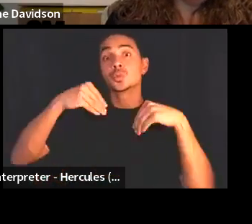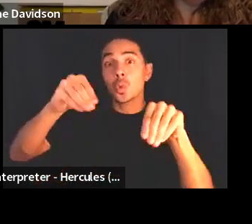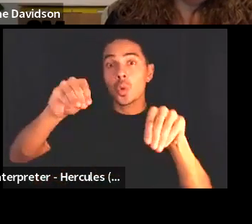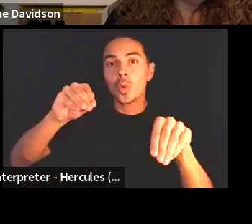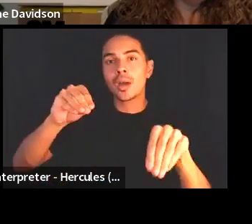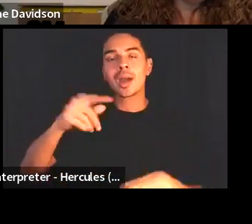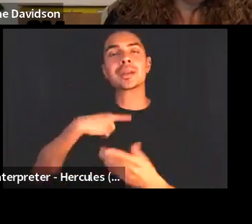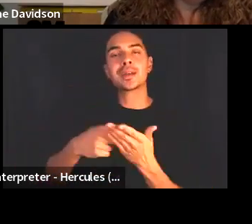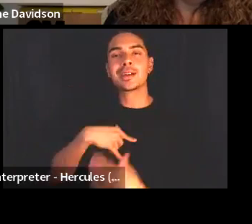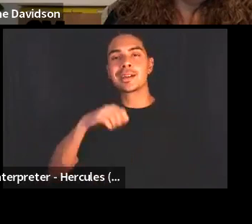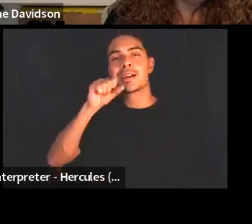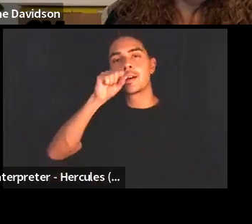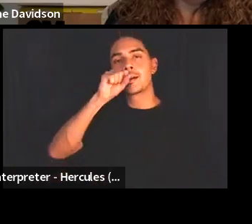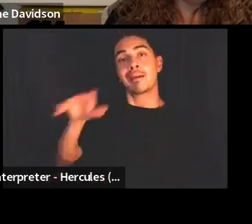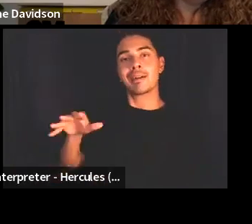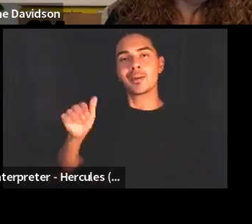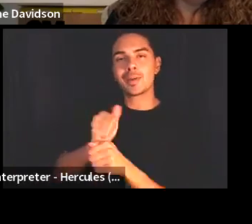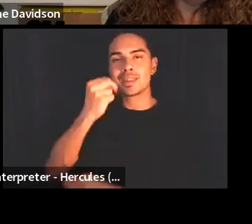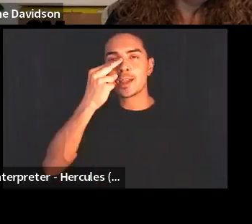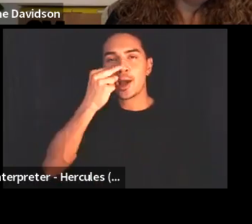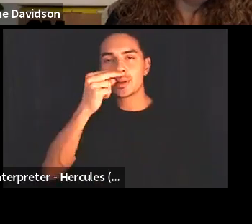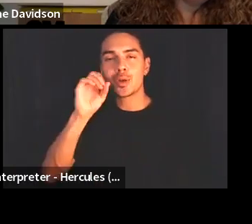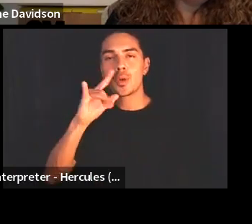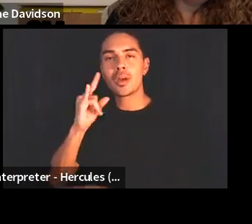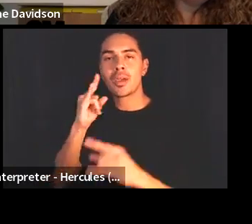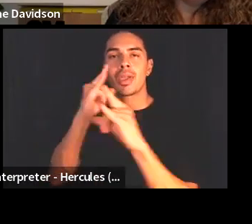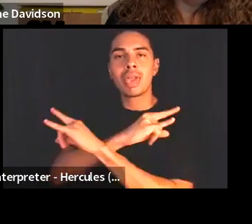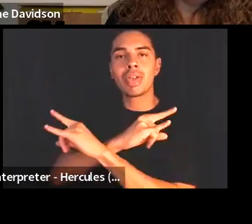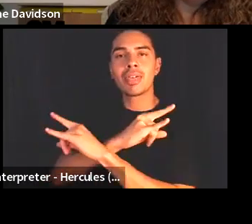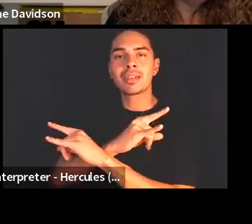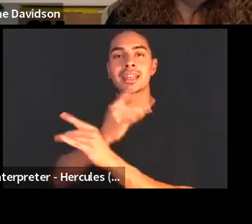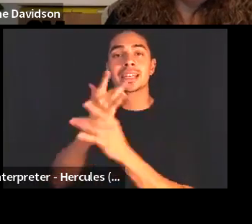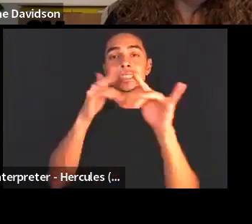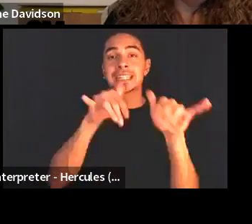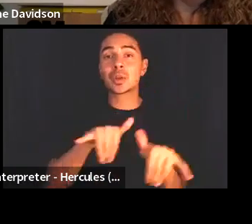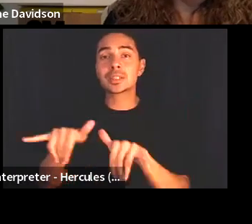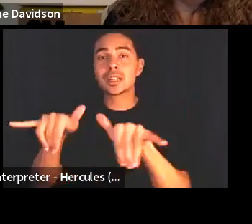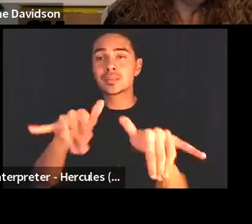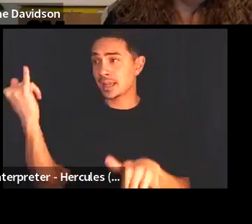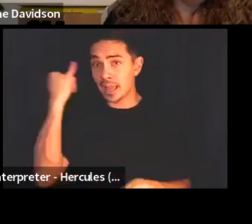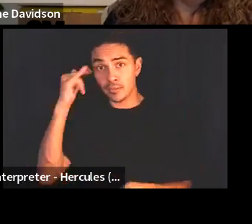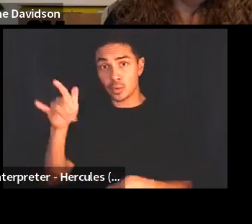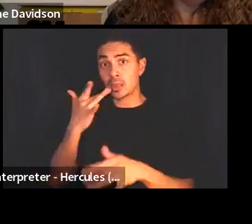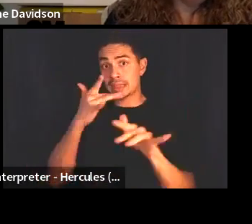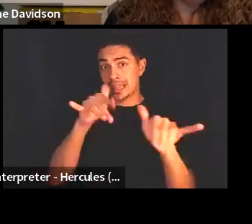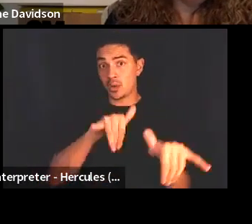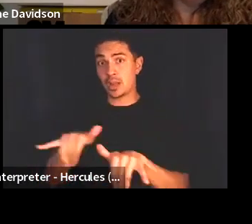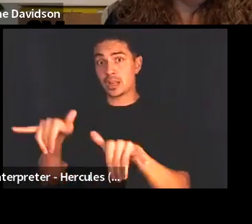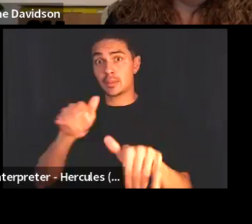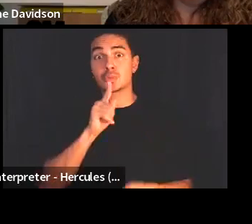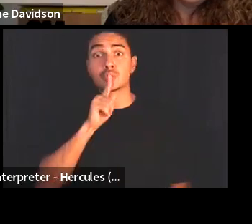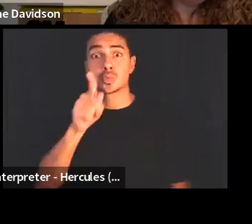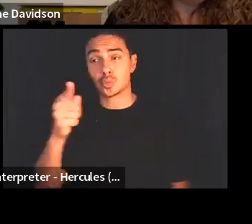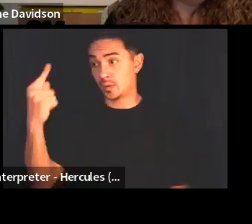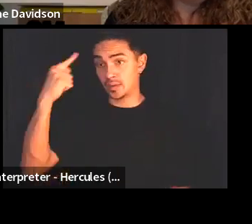understand that if these stereotypes were true, you wouldn't have these questions right